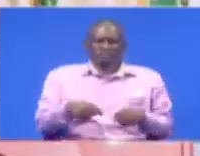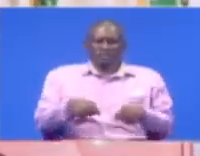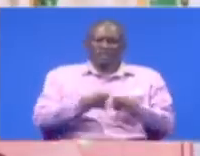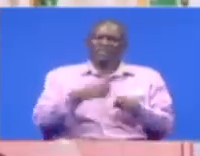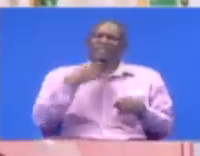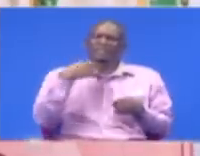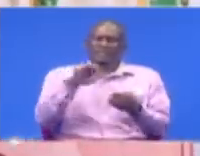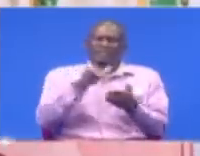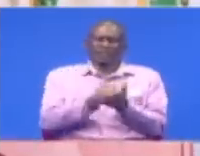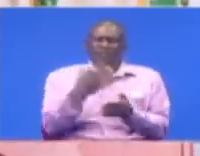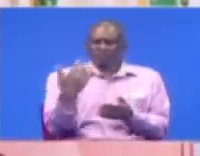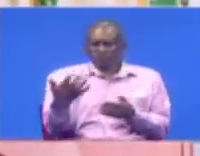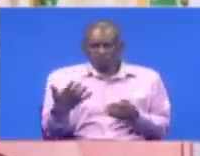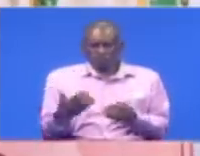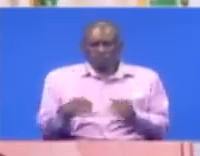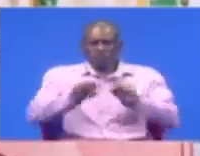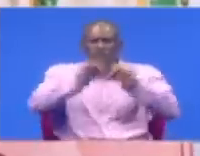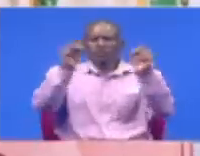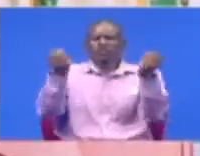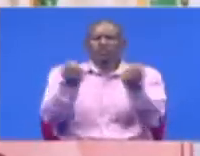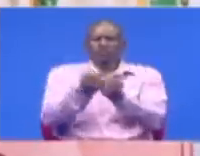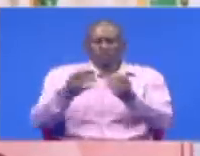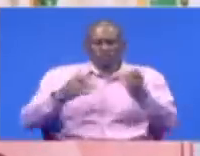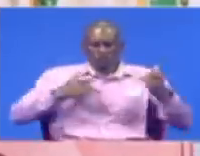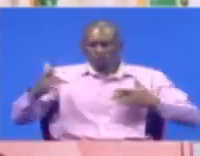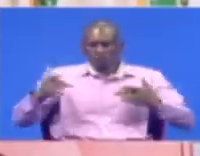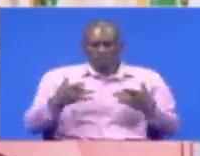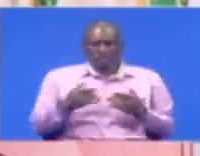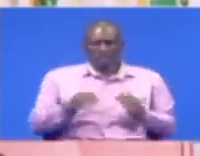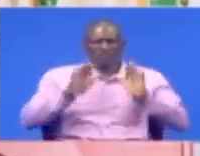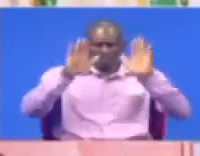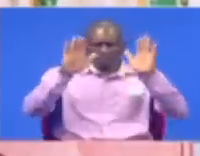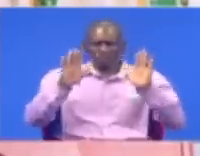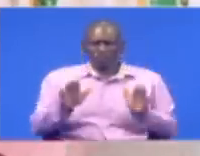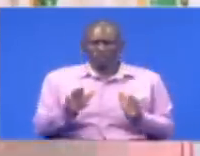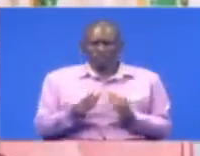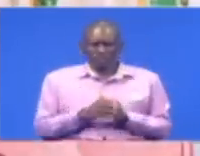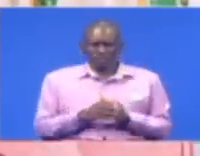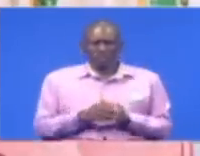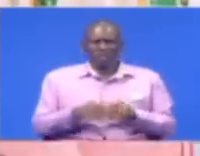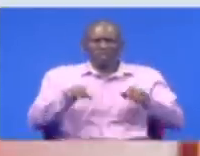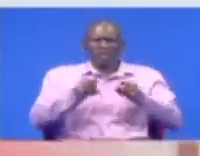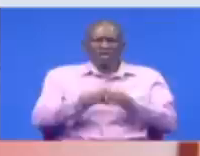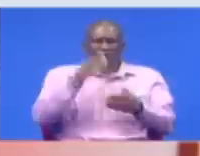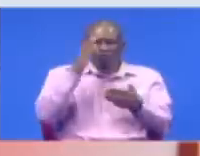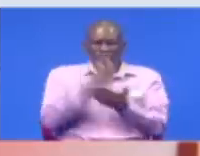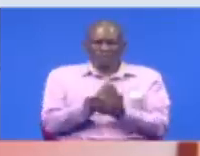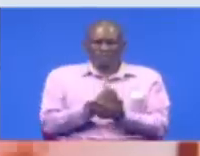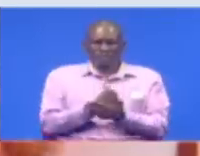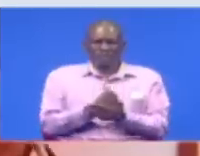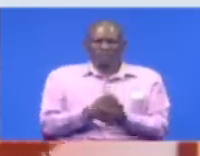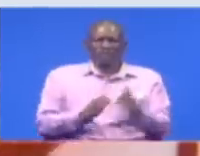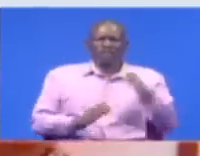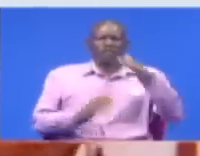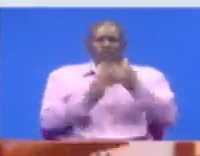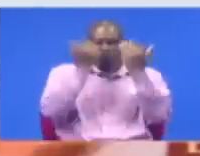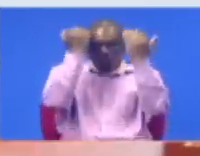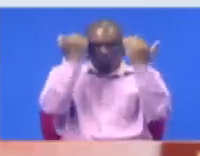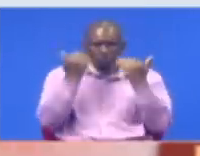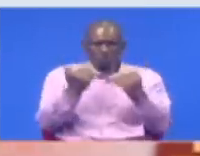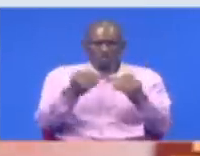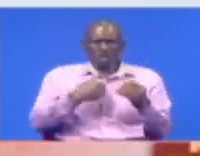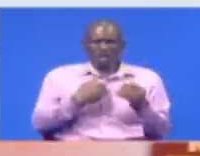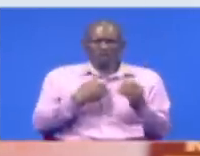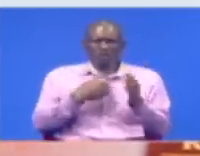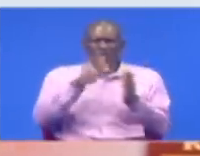indicated in that paper, sociological considerations are so important. As a matter of fact, the Supreme Court Act, Section